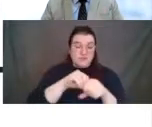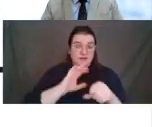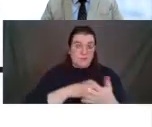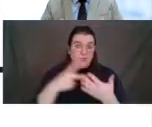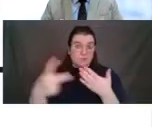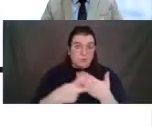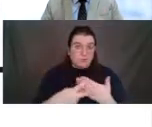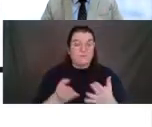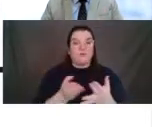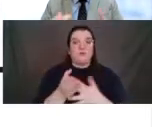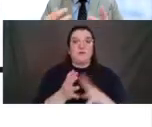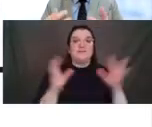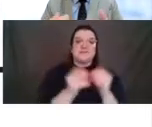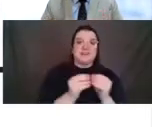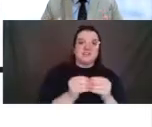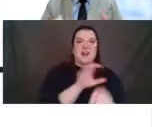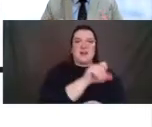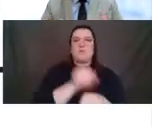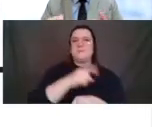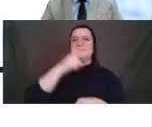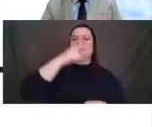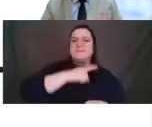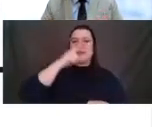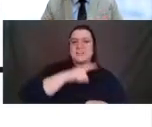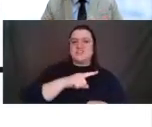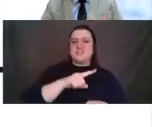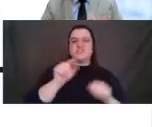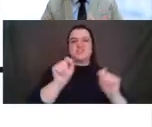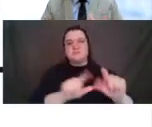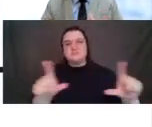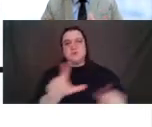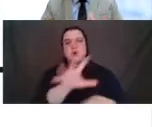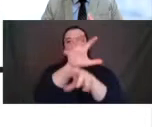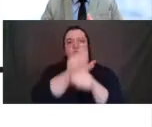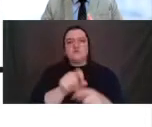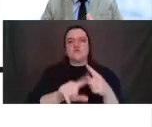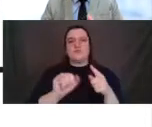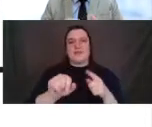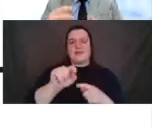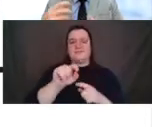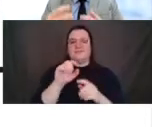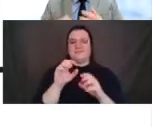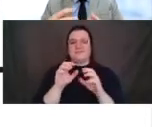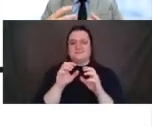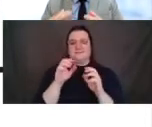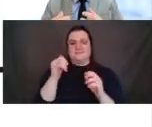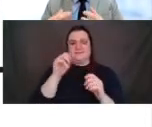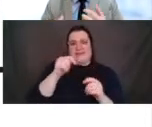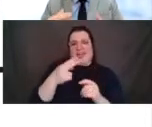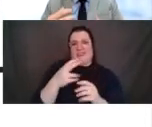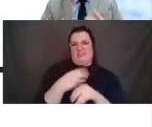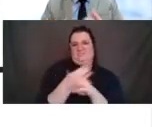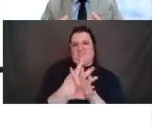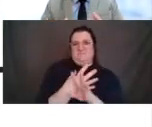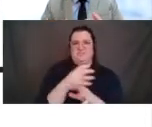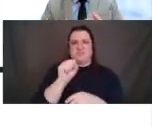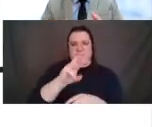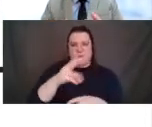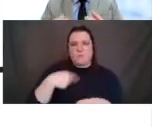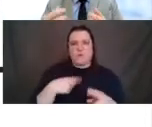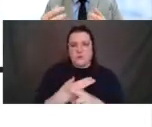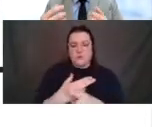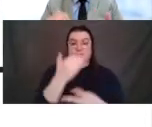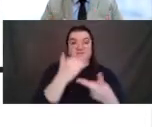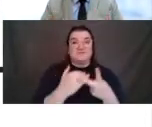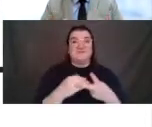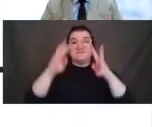session and appointment simulation, so just getting them used to the video conferencing software that we were using. but also simulating common things that might happen as it